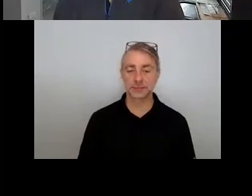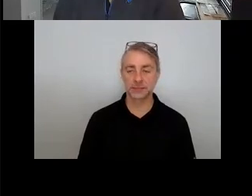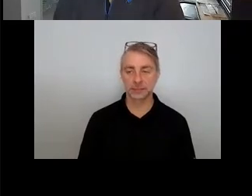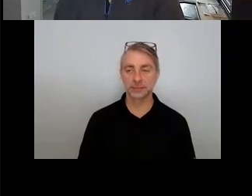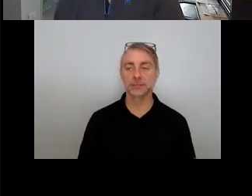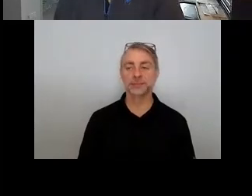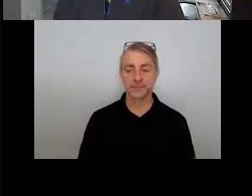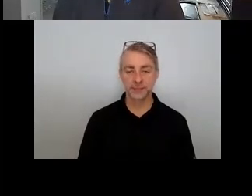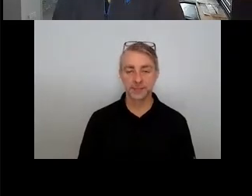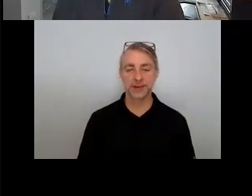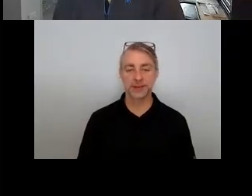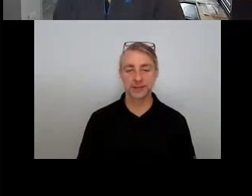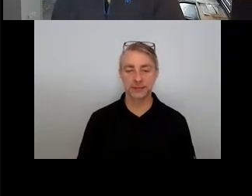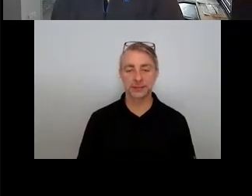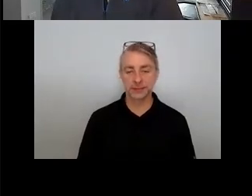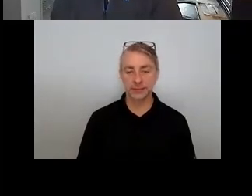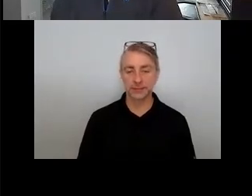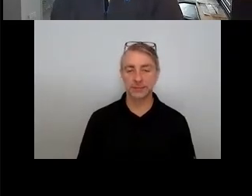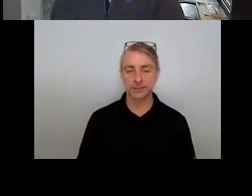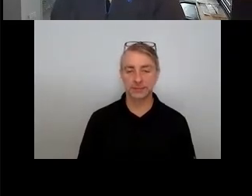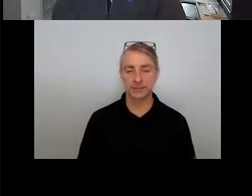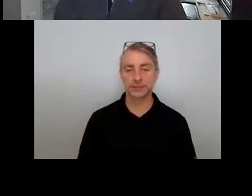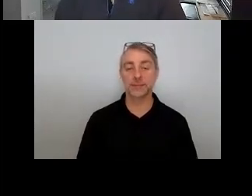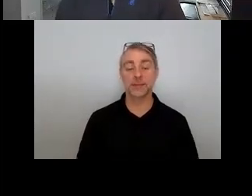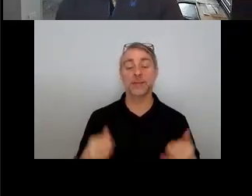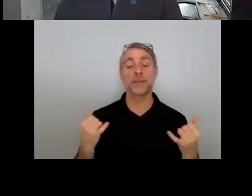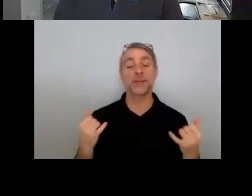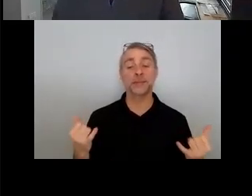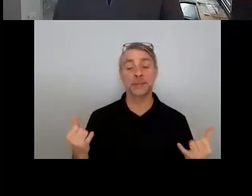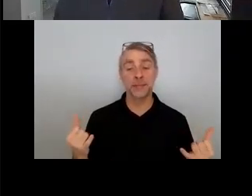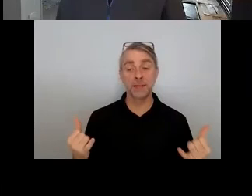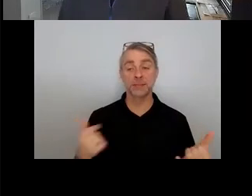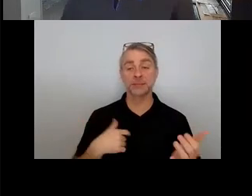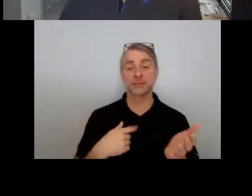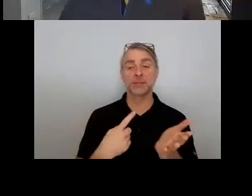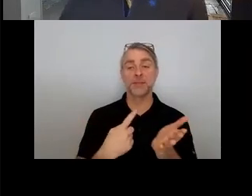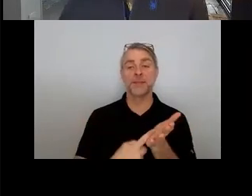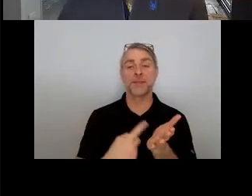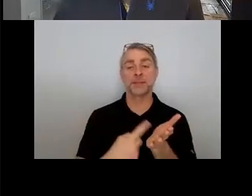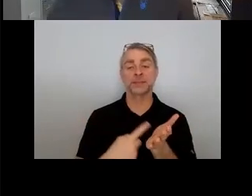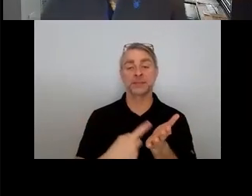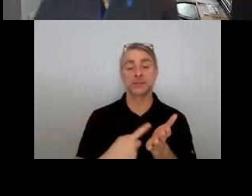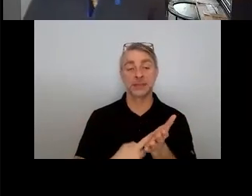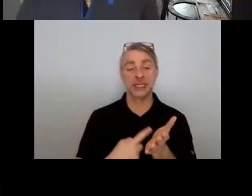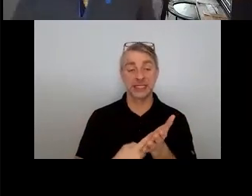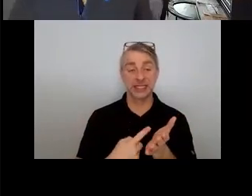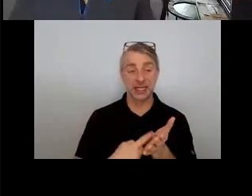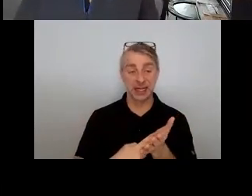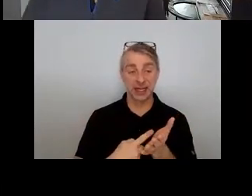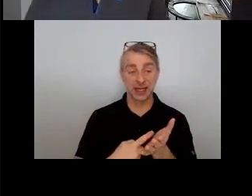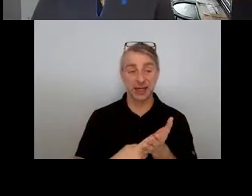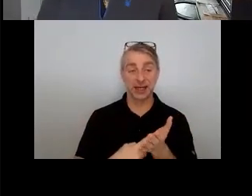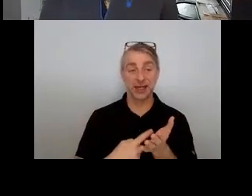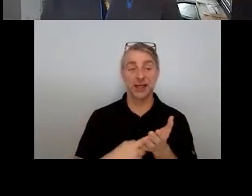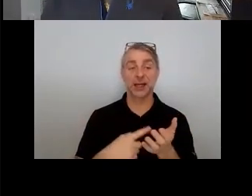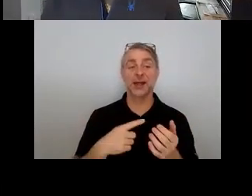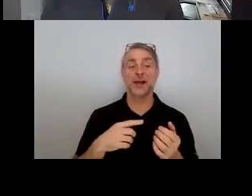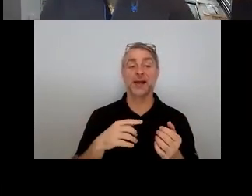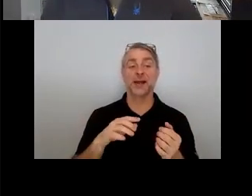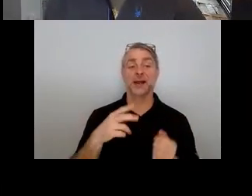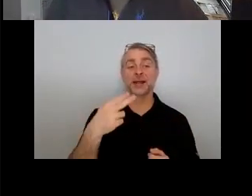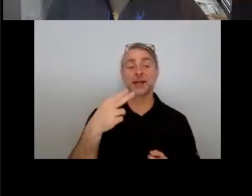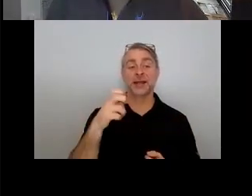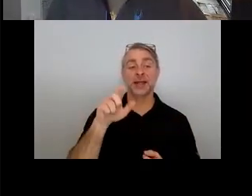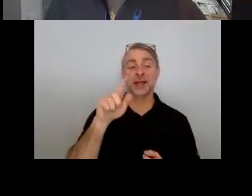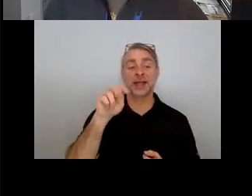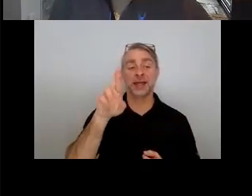Okay, so now let's talk about effect heterogeneity a little bit. Effect